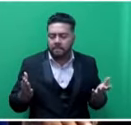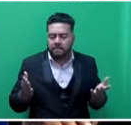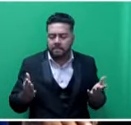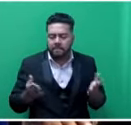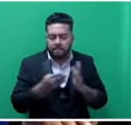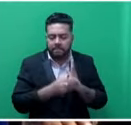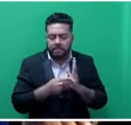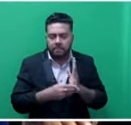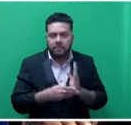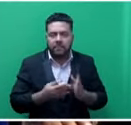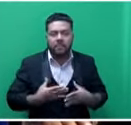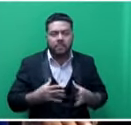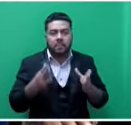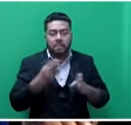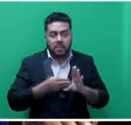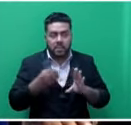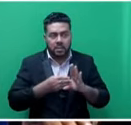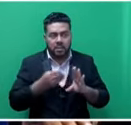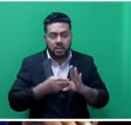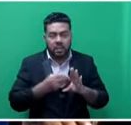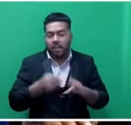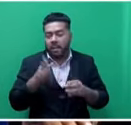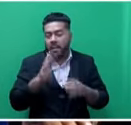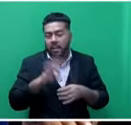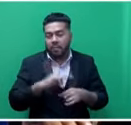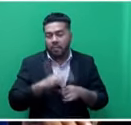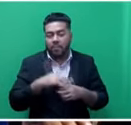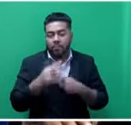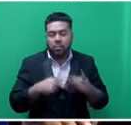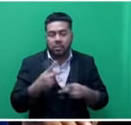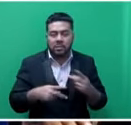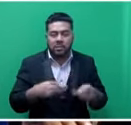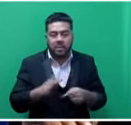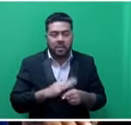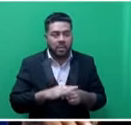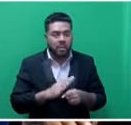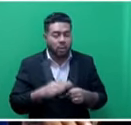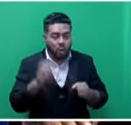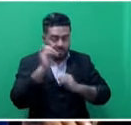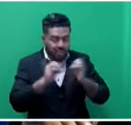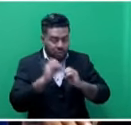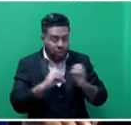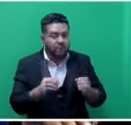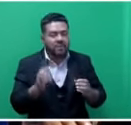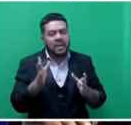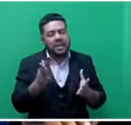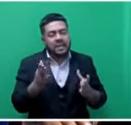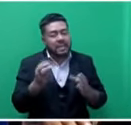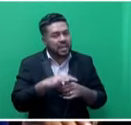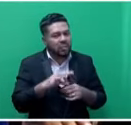booklets, freeing up the media in respect of the election process, making observation of elections less